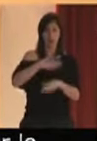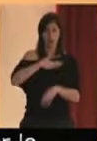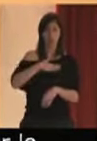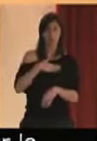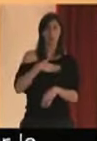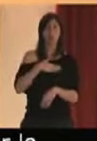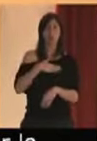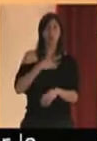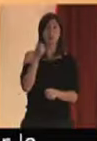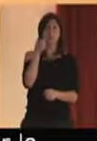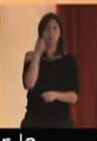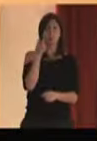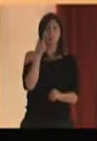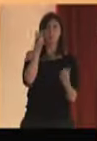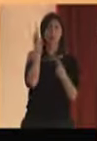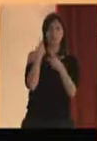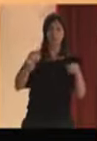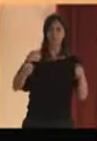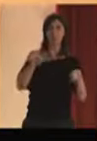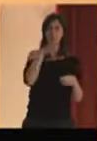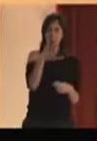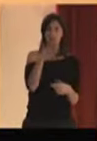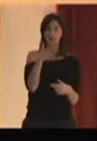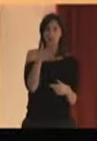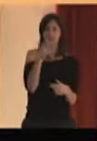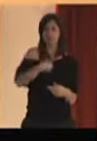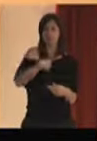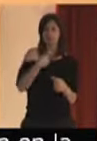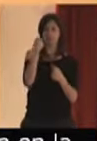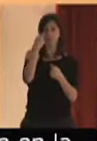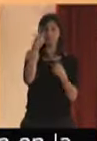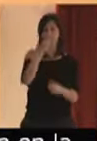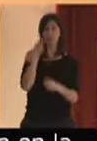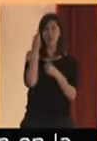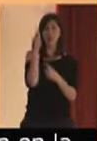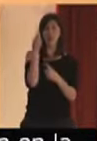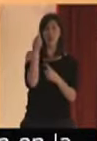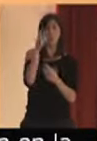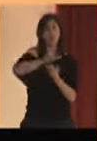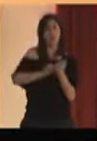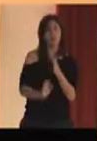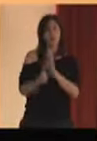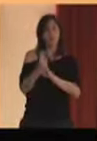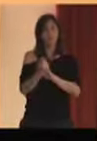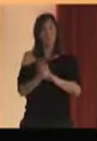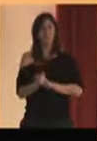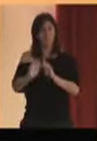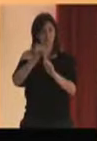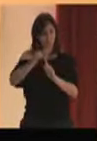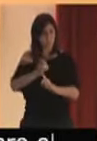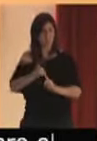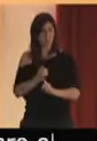some deficiencies. They are now on the 3.0 version to try and correct these mistakes.